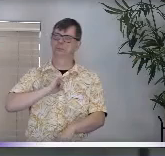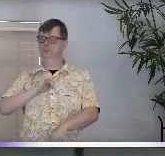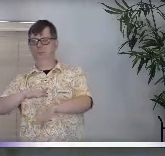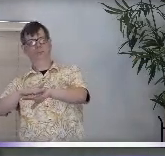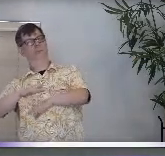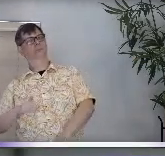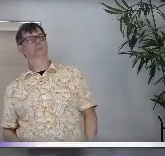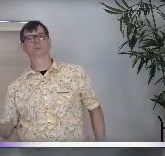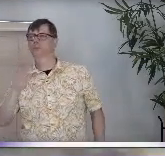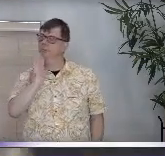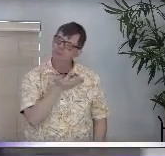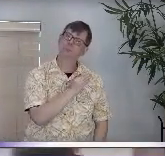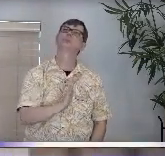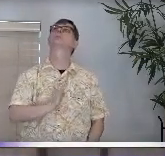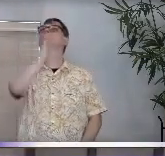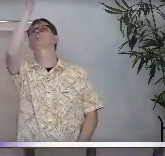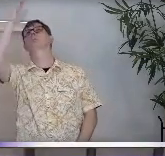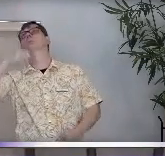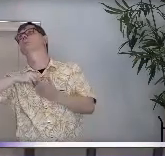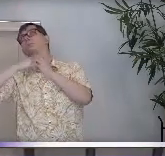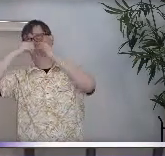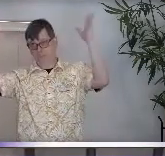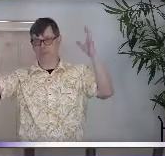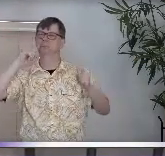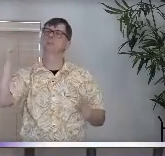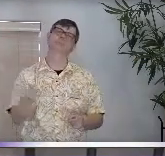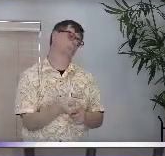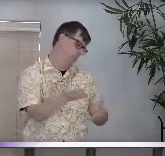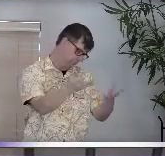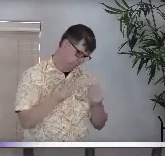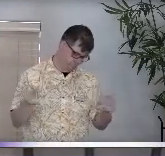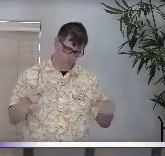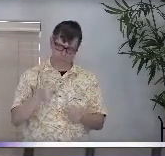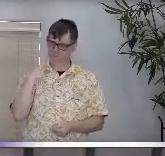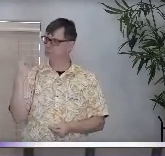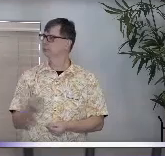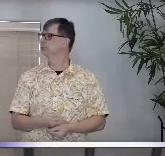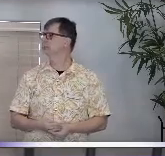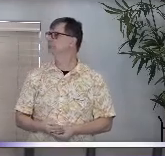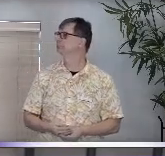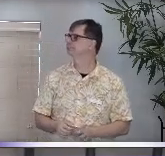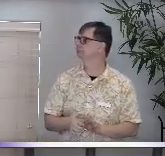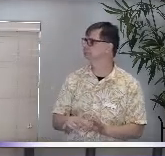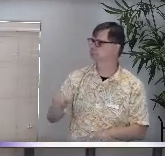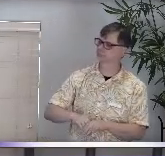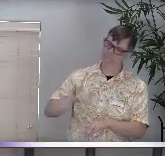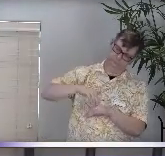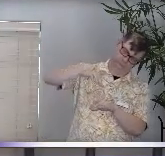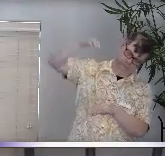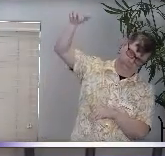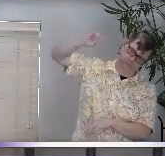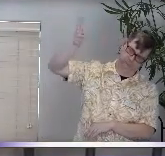because God has inspired that. I didn't arrive here. I mean, I interviewed, you know, and did all of the steps, and so did other